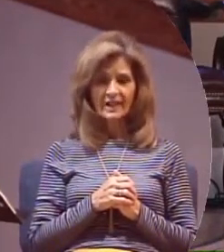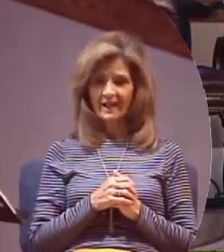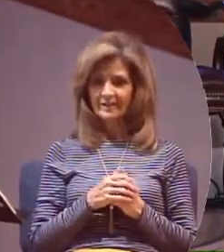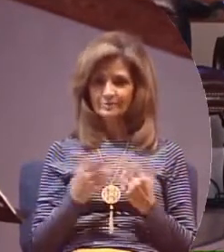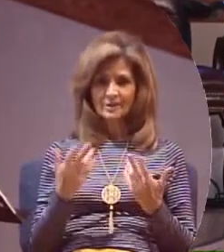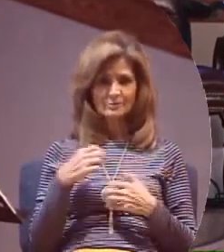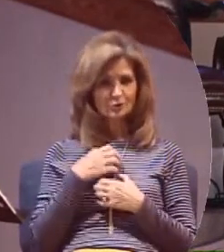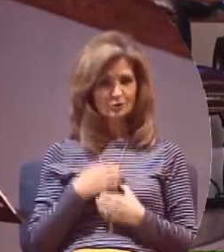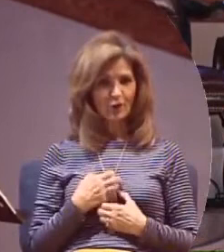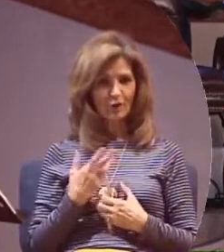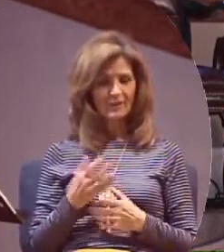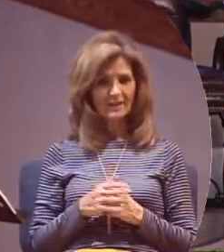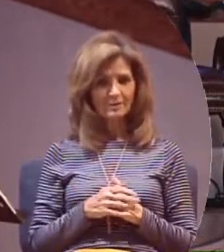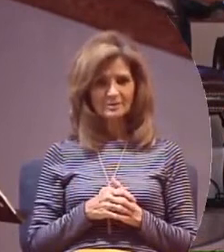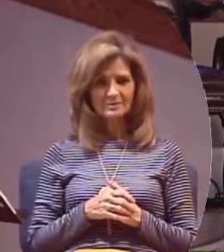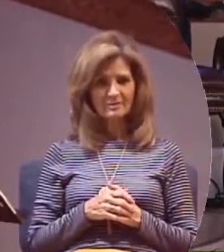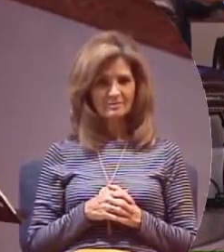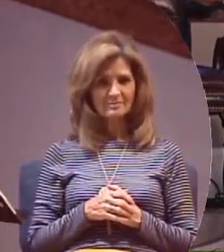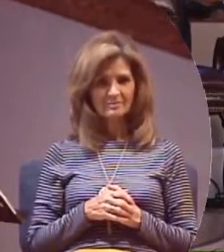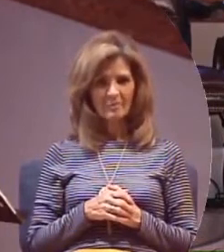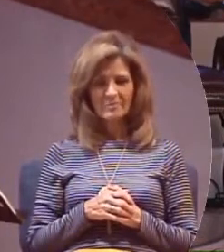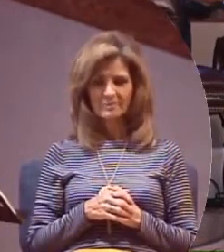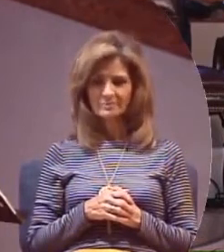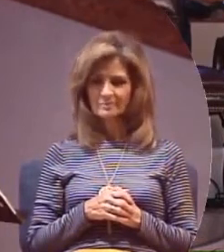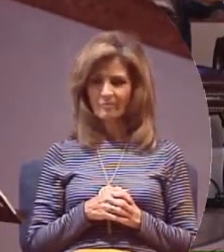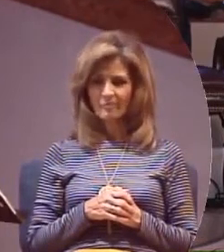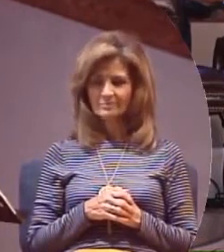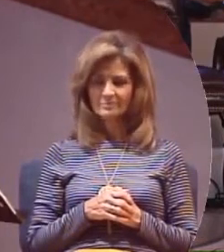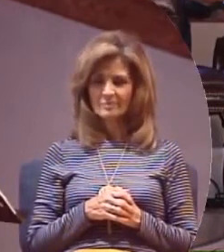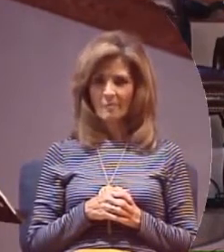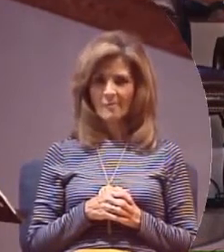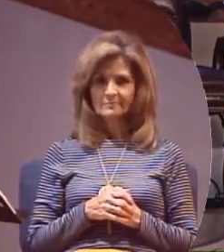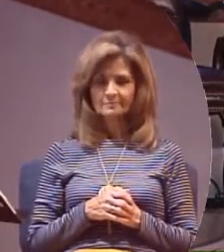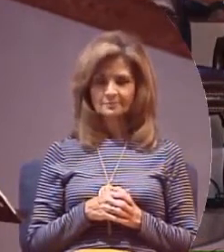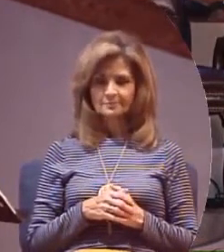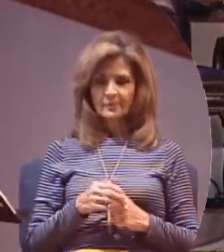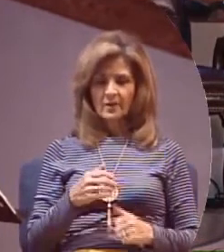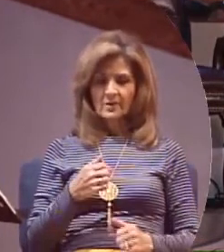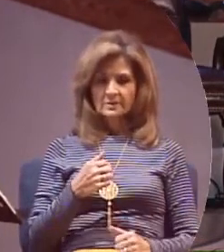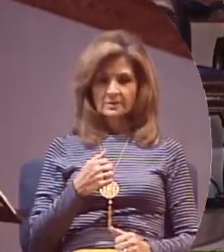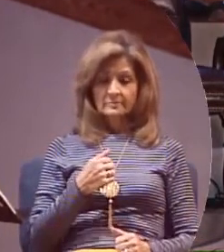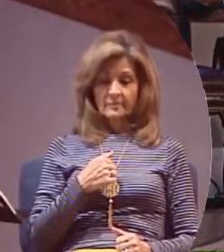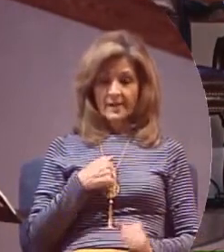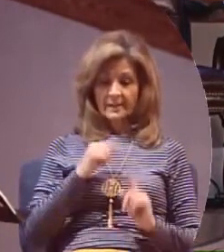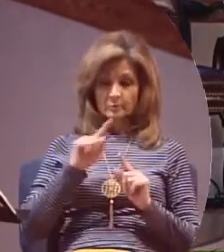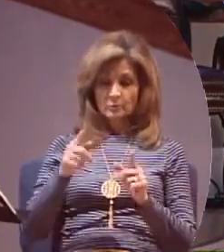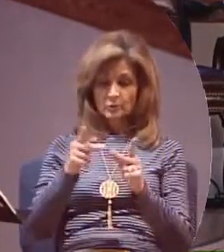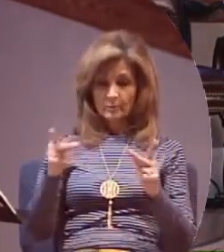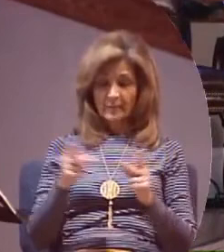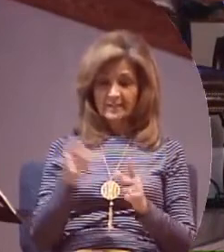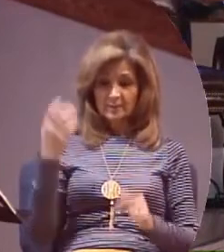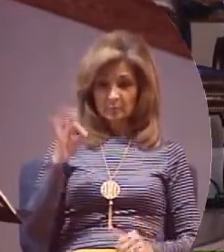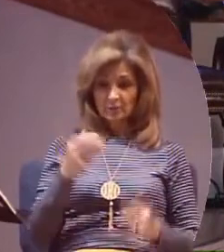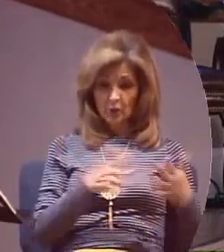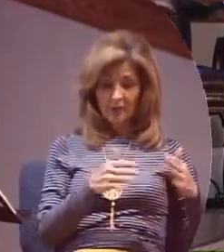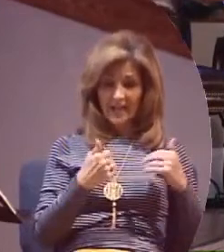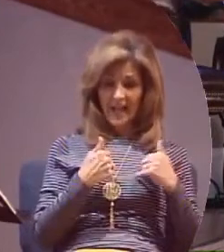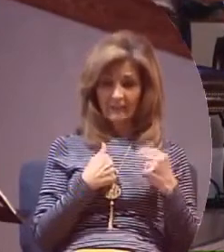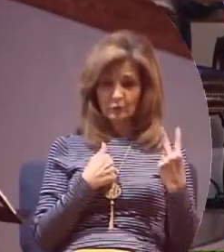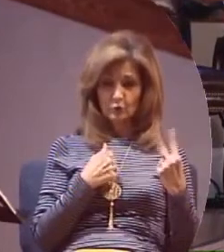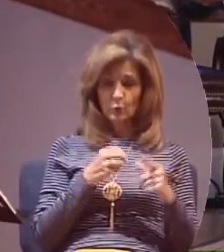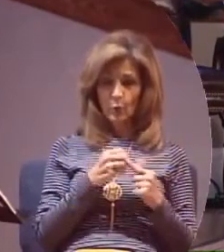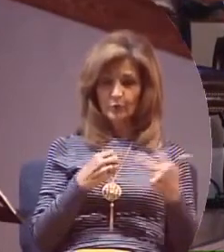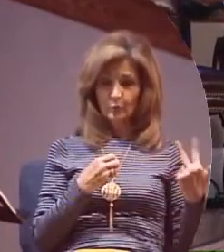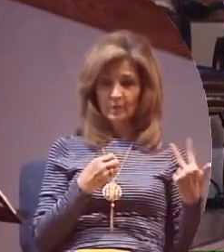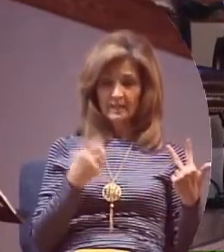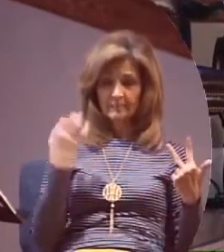to preach. It was Sunday morning, and they'd already had two or three preachers, and it was like homecoming. They were waiting to